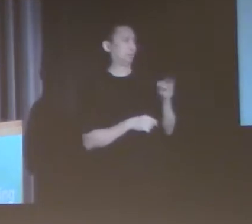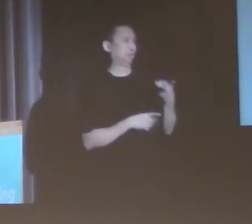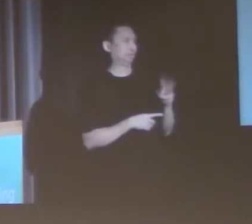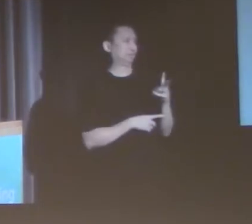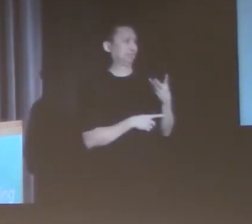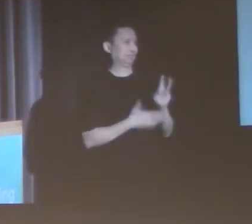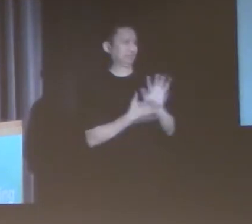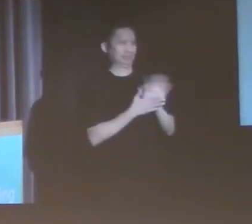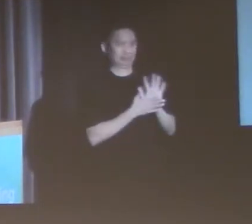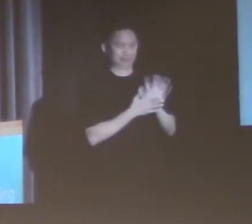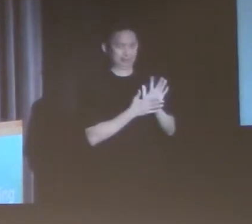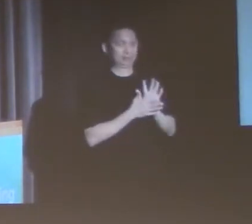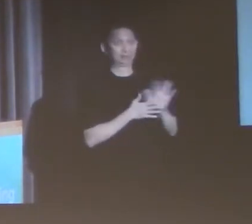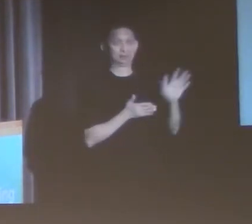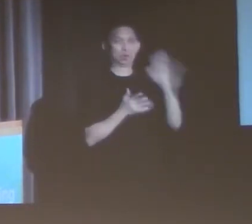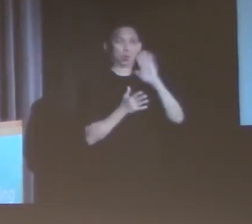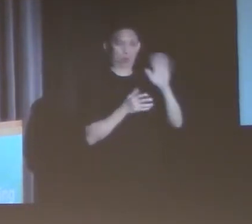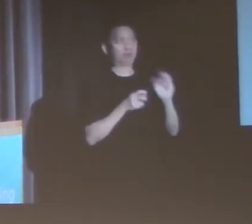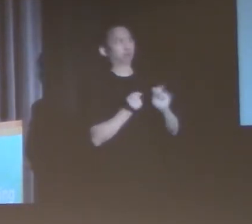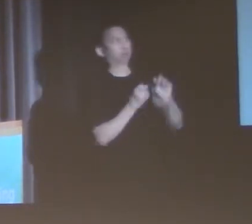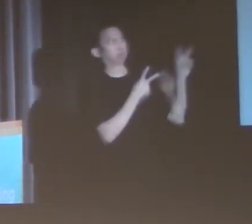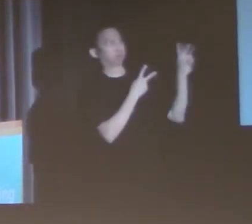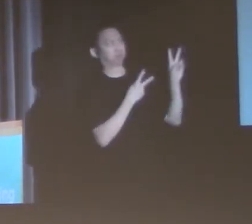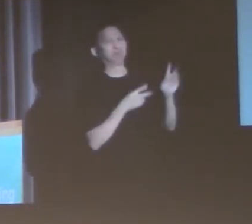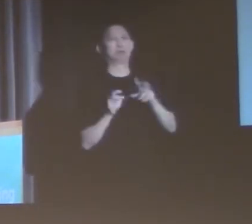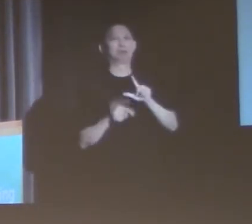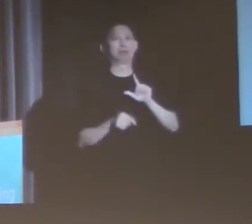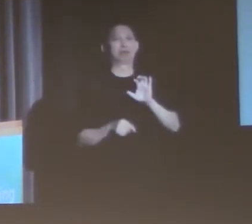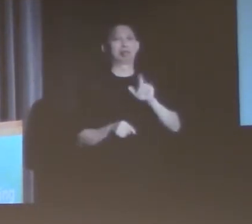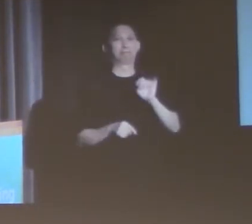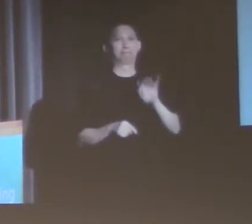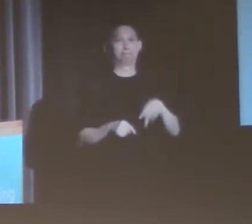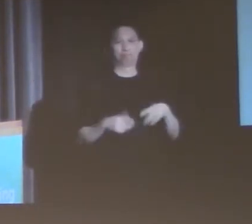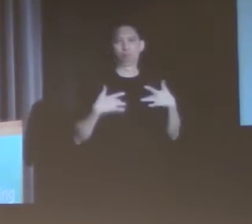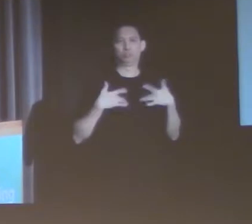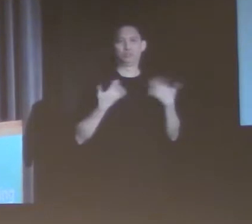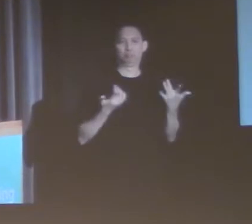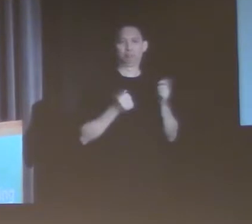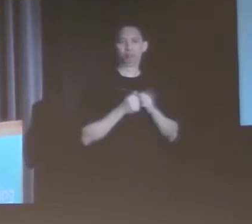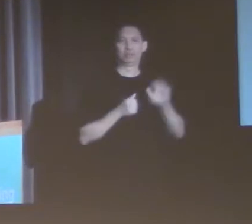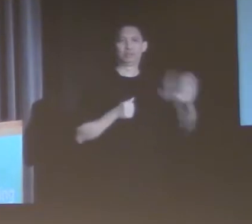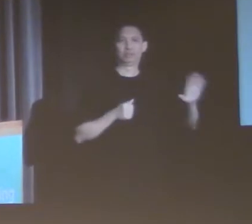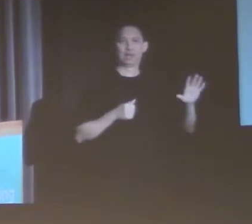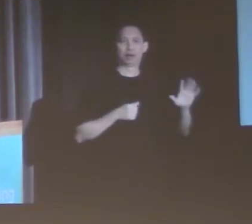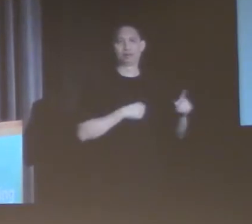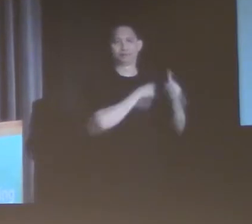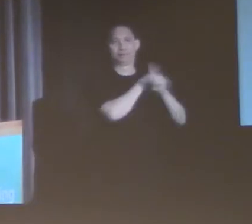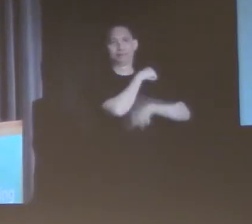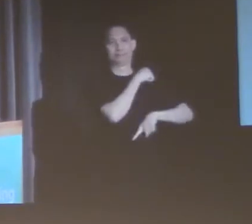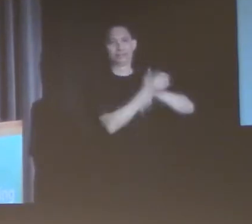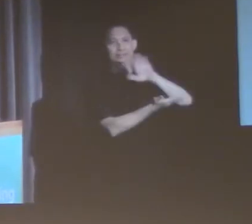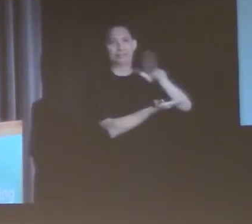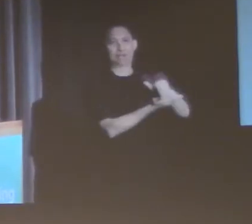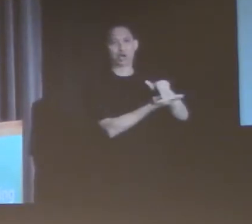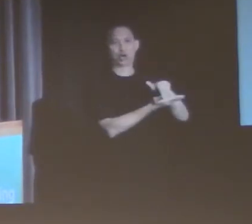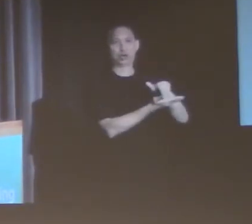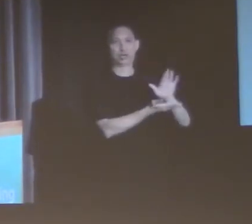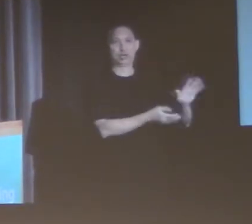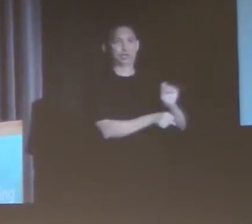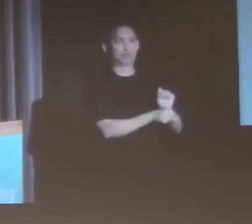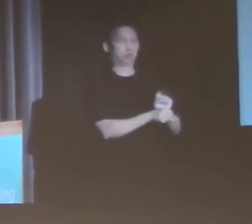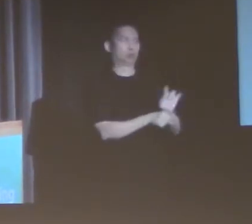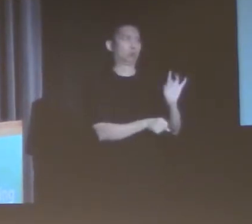Stardust Dreams, about a youth detention center. And his work in general is a very long